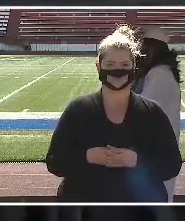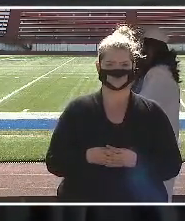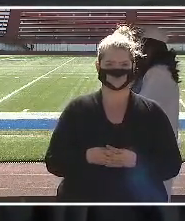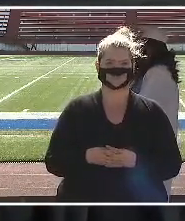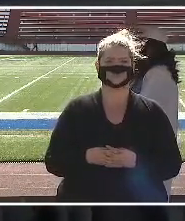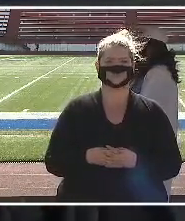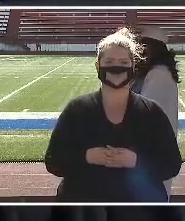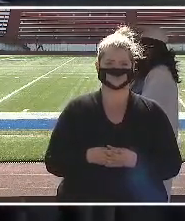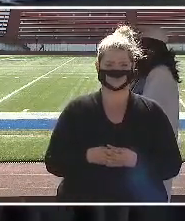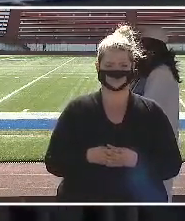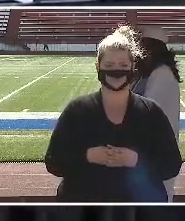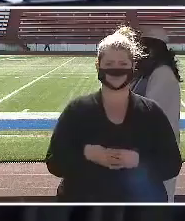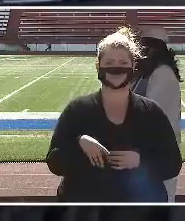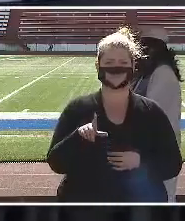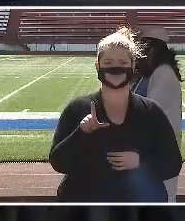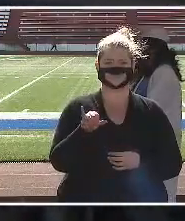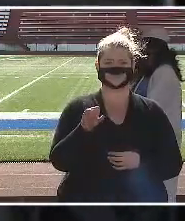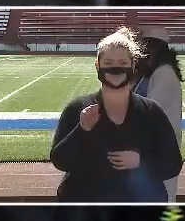Lisa Durangu.